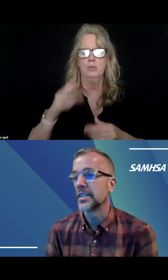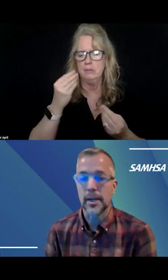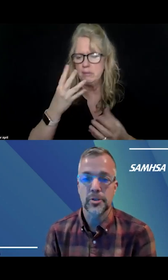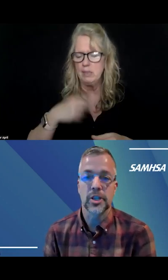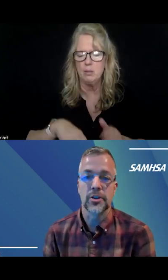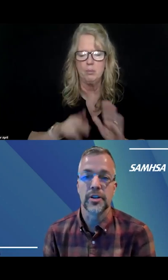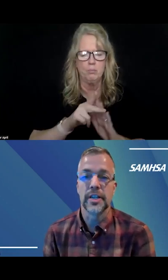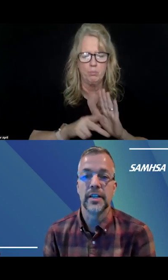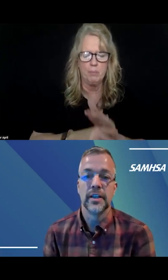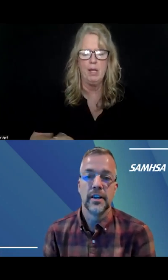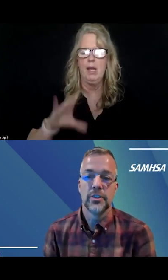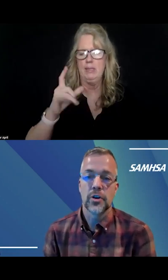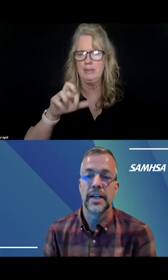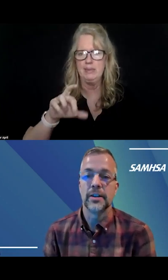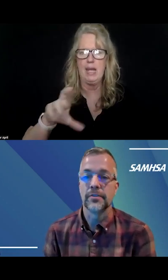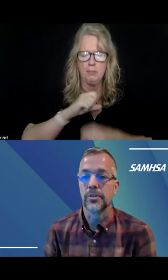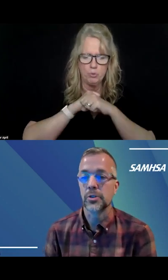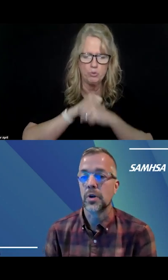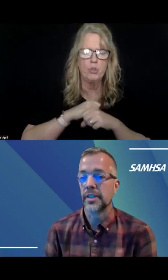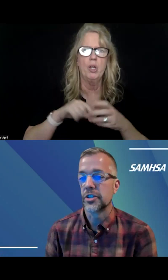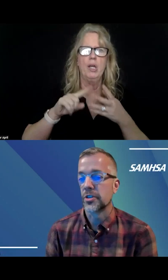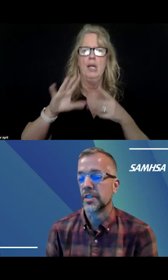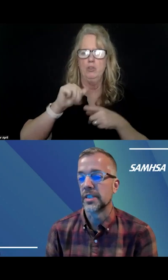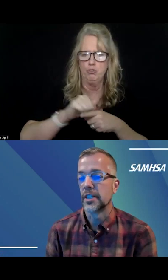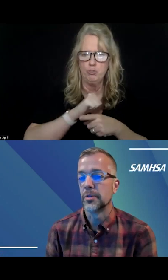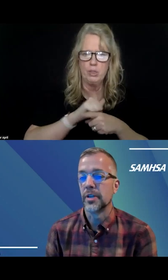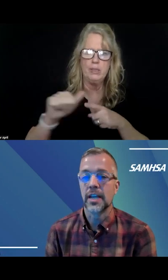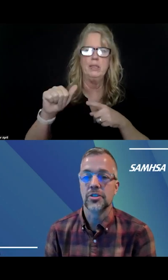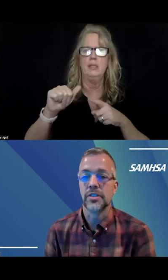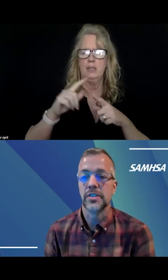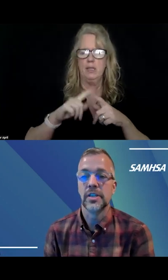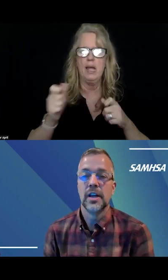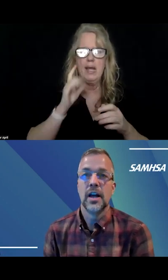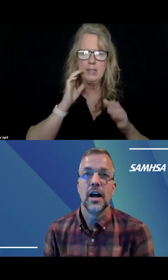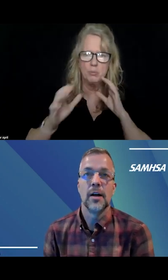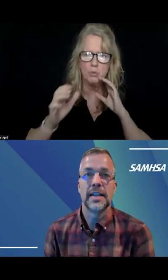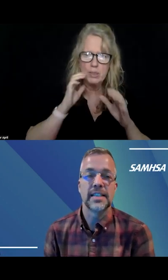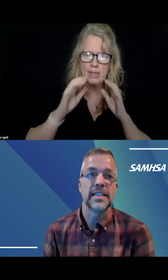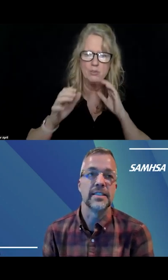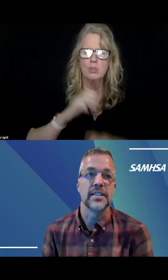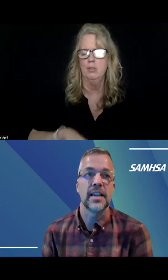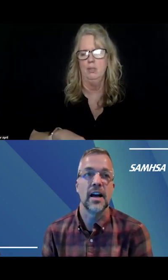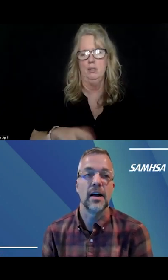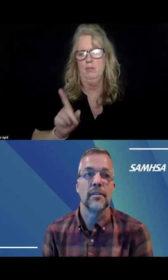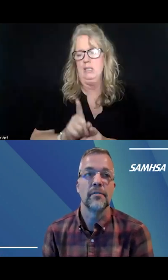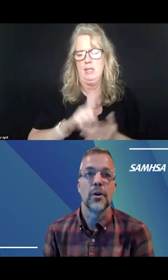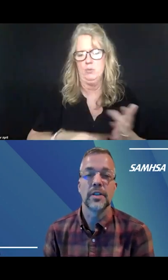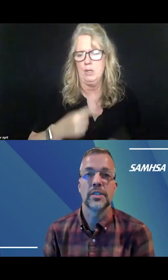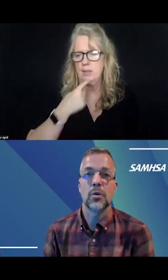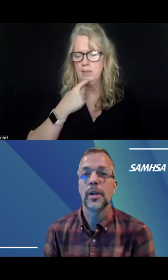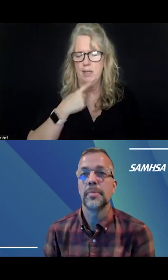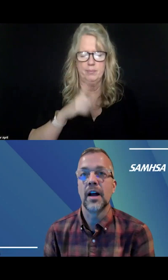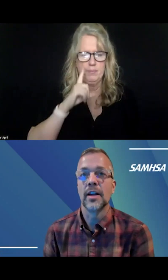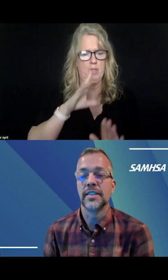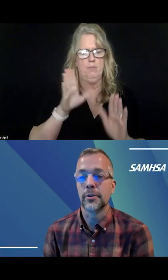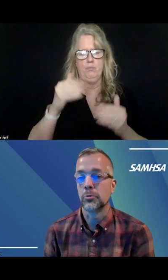privacy, cybersecurity, training, referrals, quality assurance, and communications. And as I said, does focus